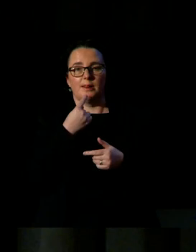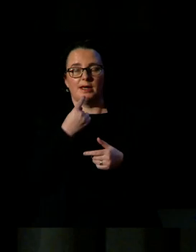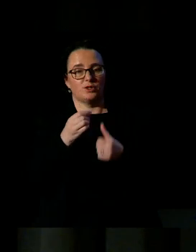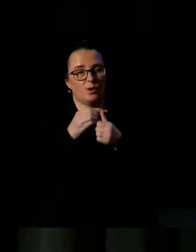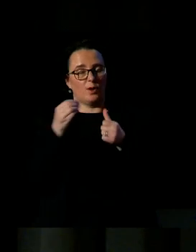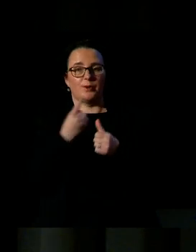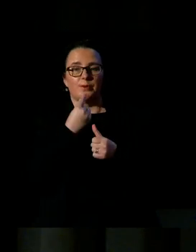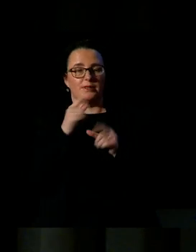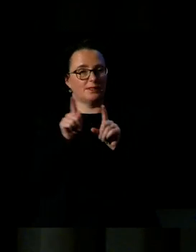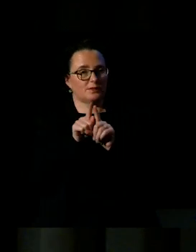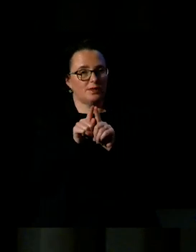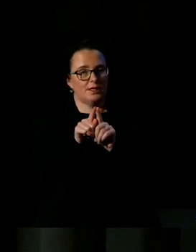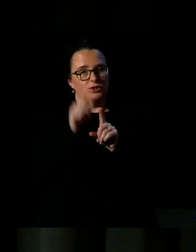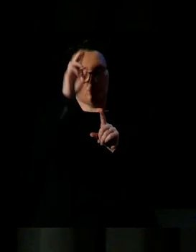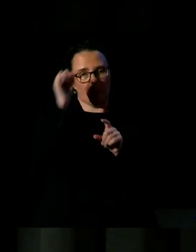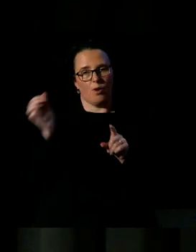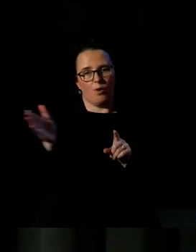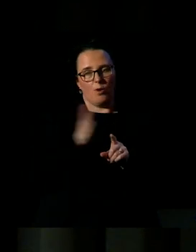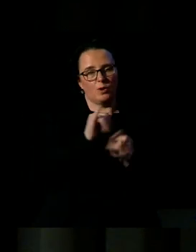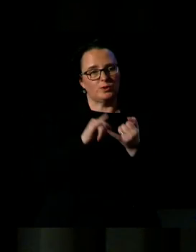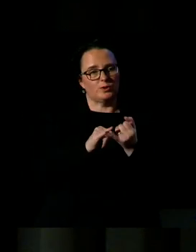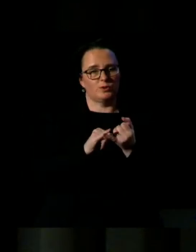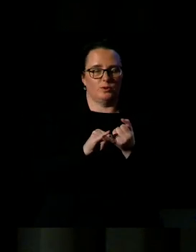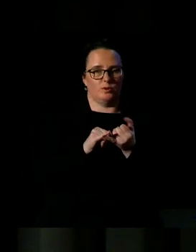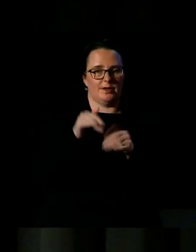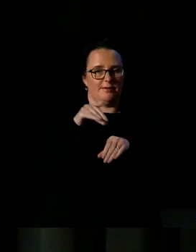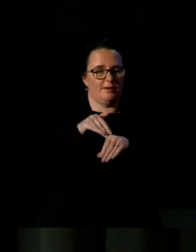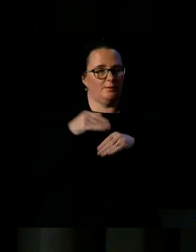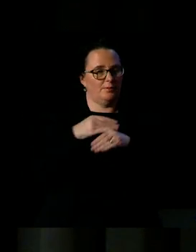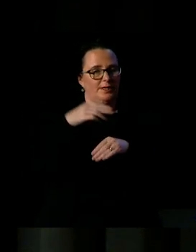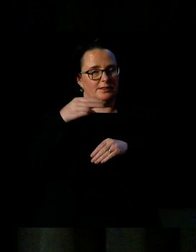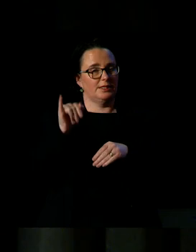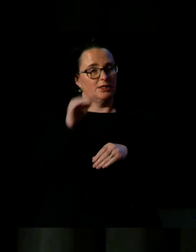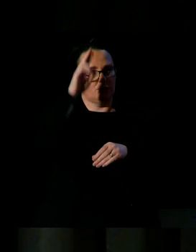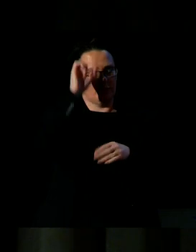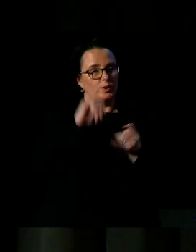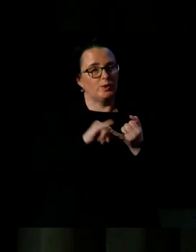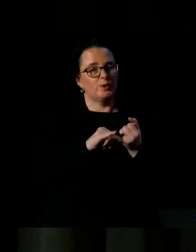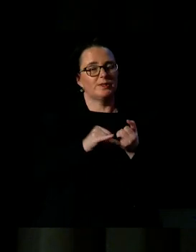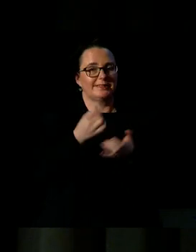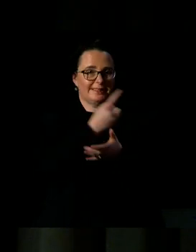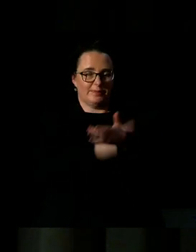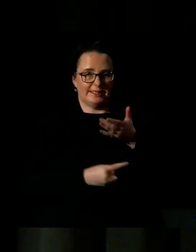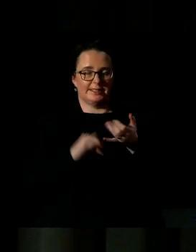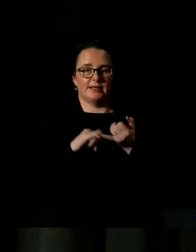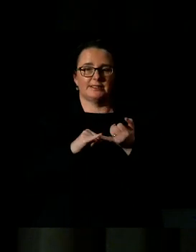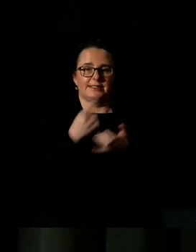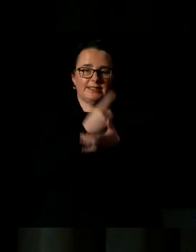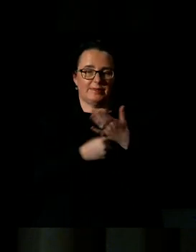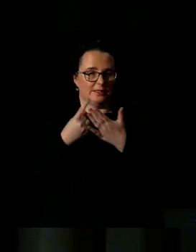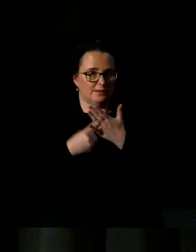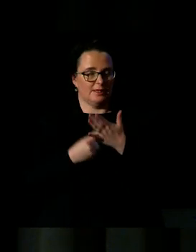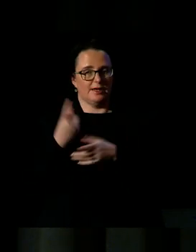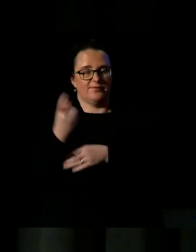Nazi atrocities. In memory of people with disabilities and disabling conditions, I invite Sinead